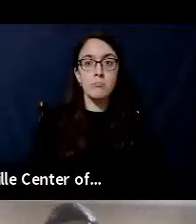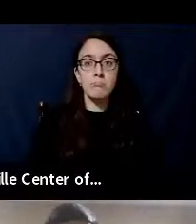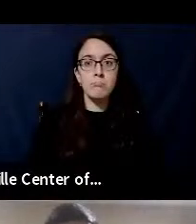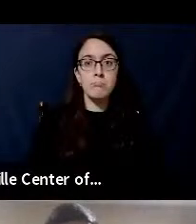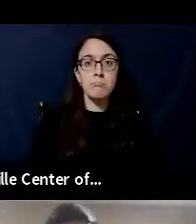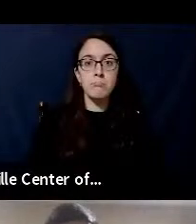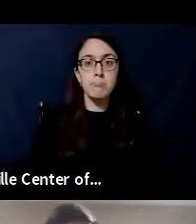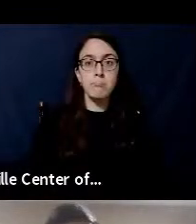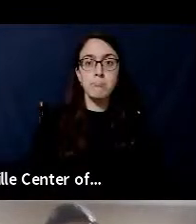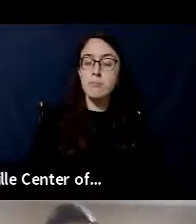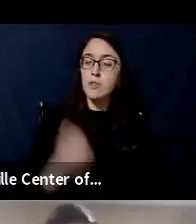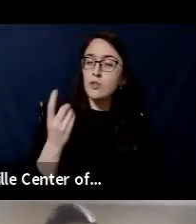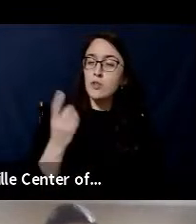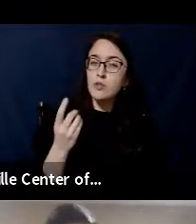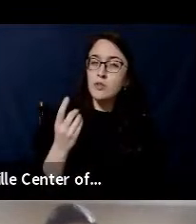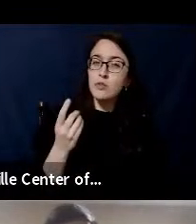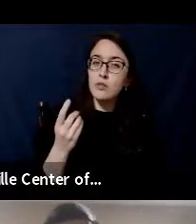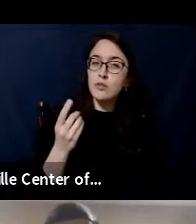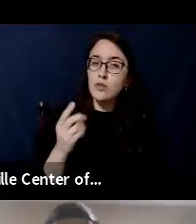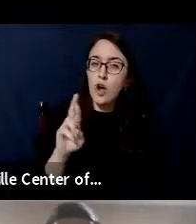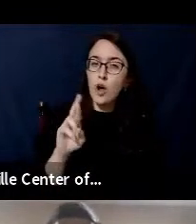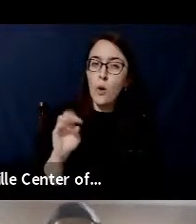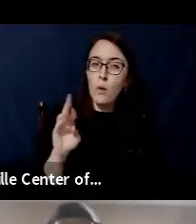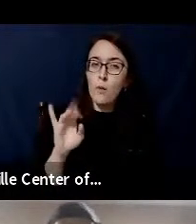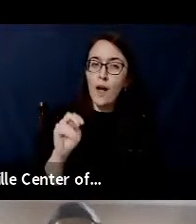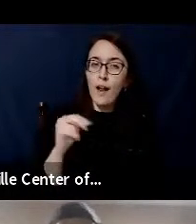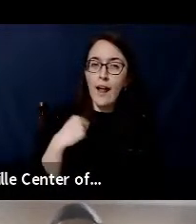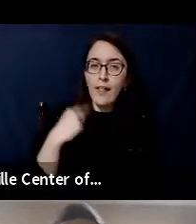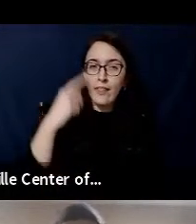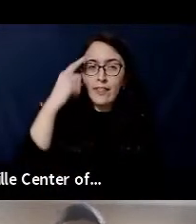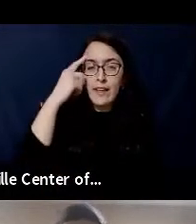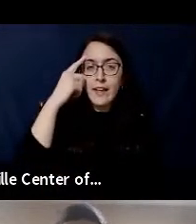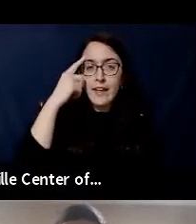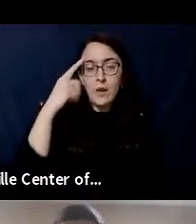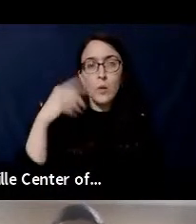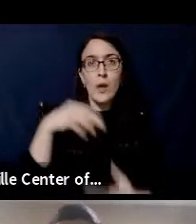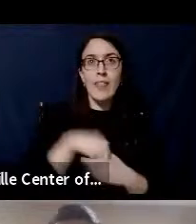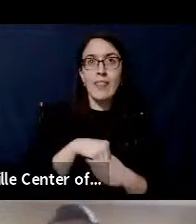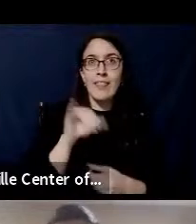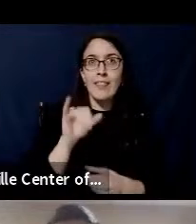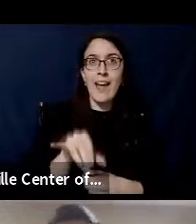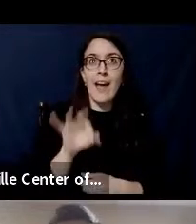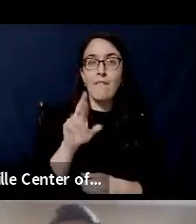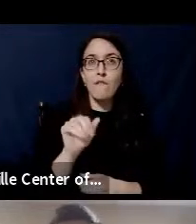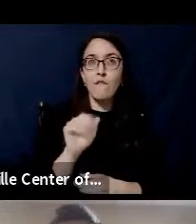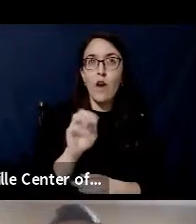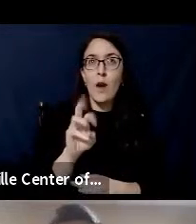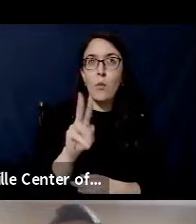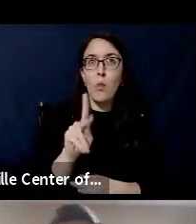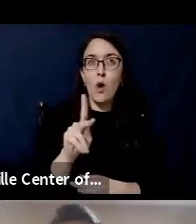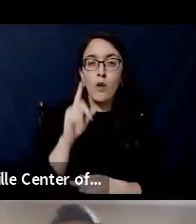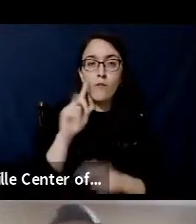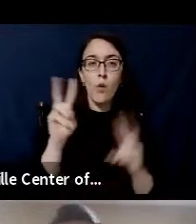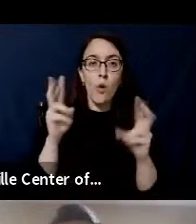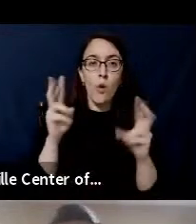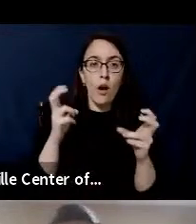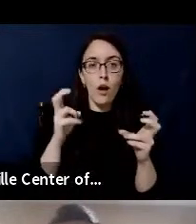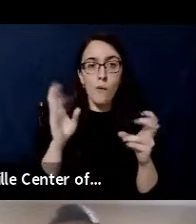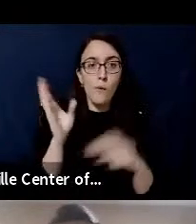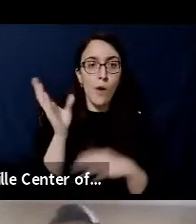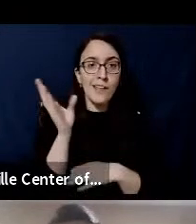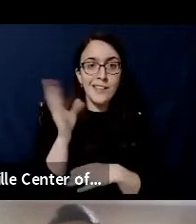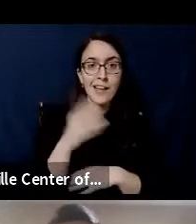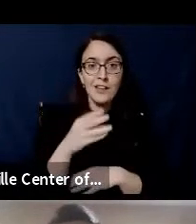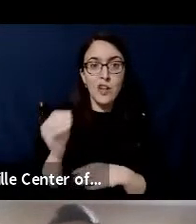Dr. O'Brien, I think within the framework of benchmark presentation and data update, that may be able to